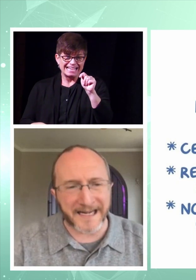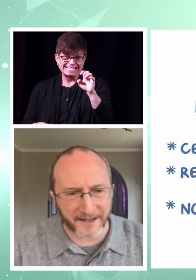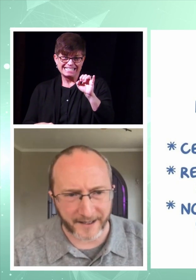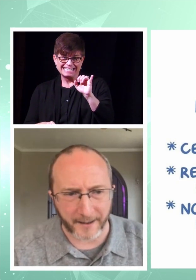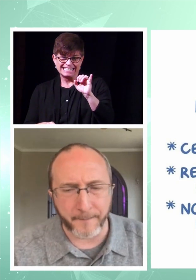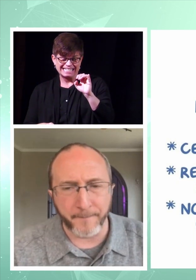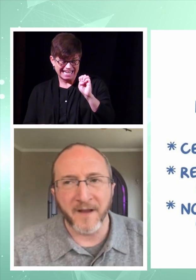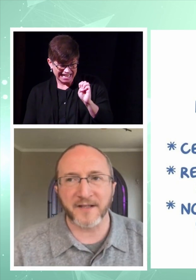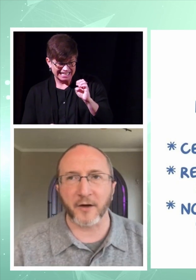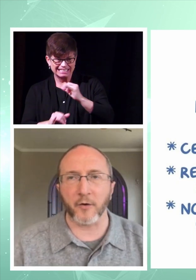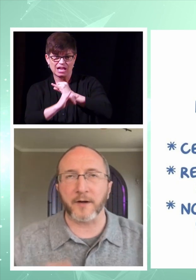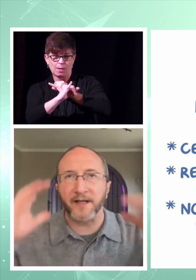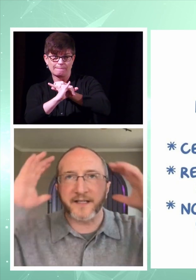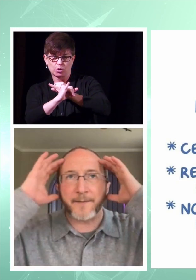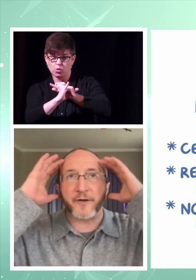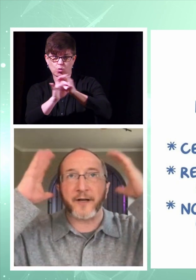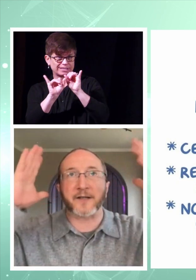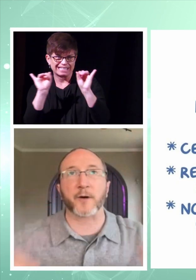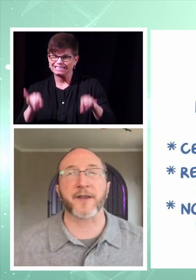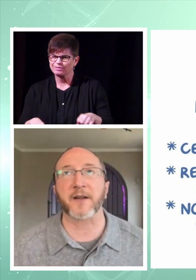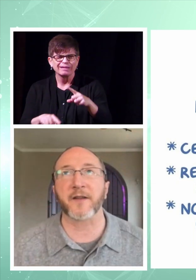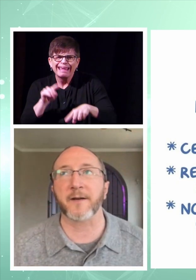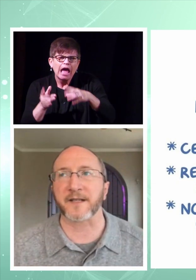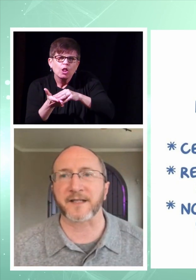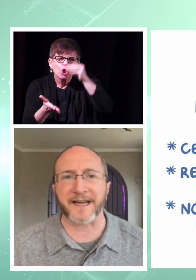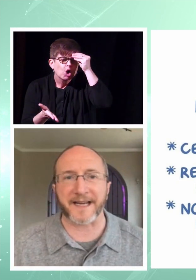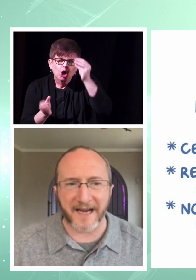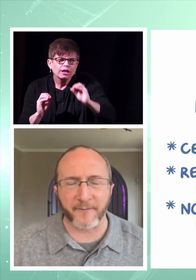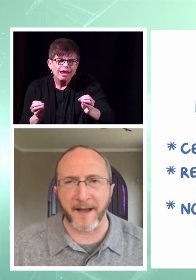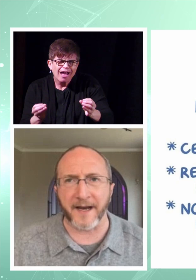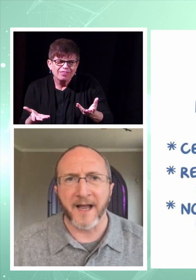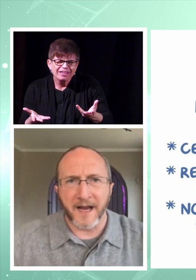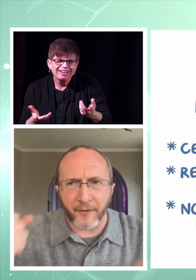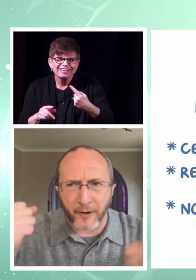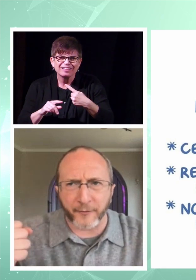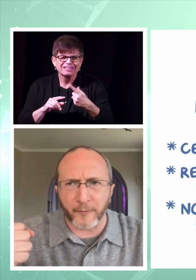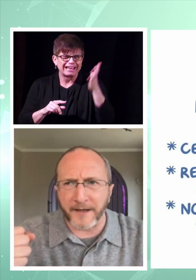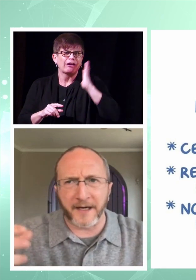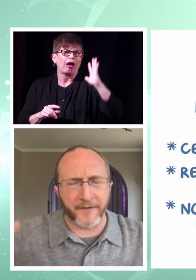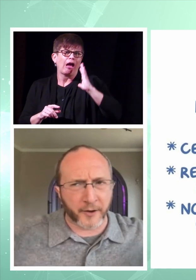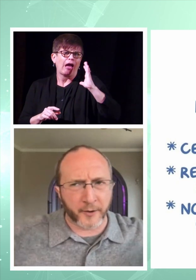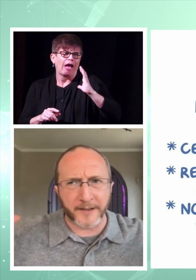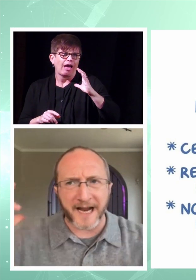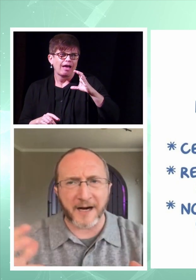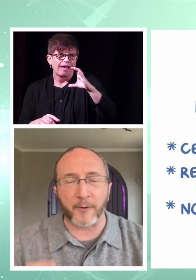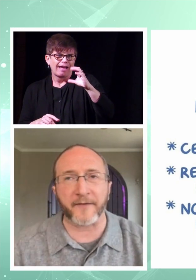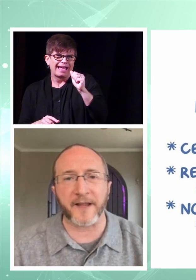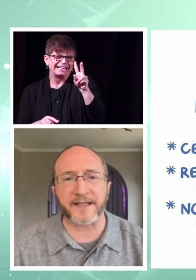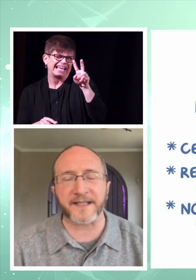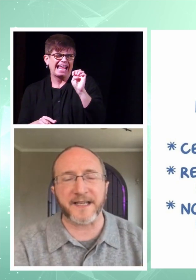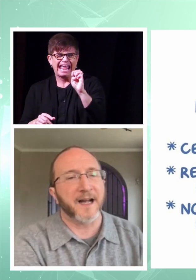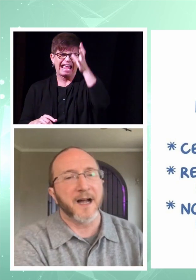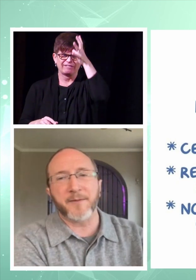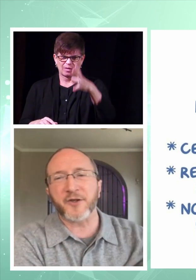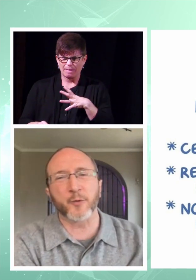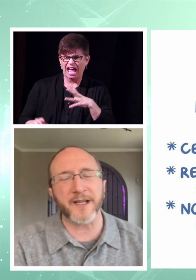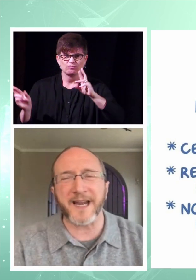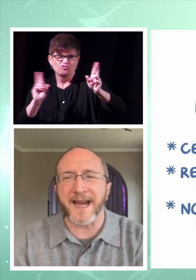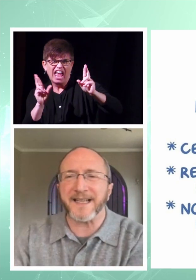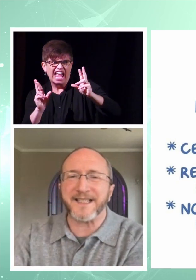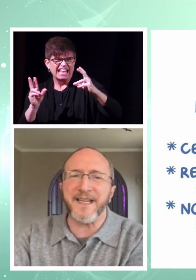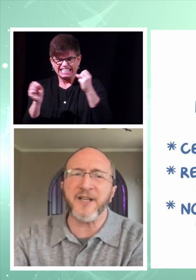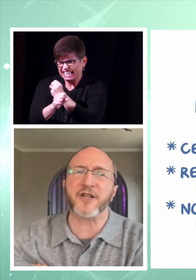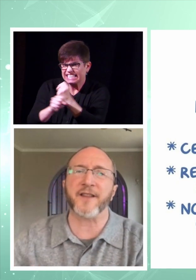learn anything. So conceptually, I sort of think of them as like cavemen, and they're at the ready and they're going to attack whatever they see, but you